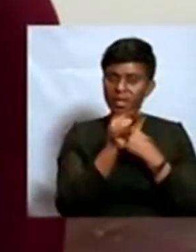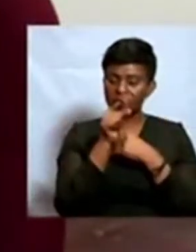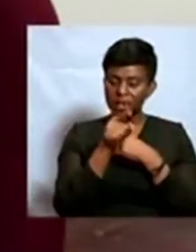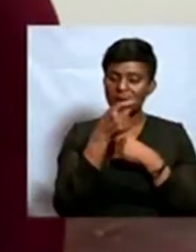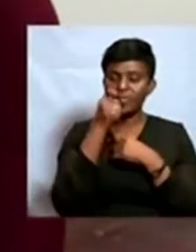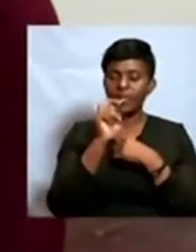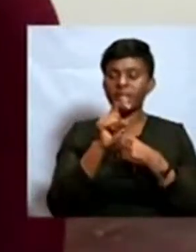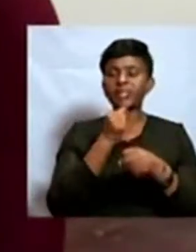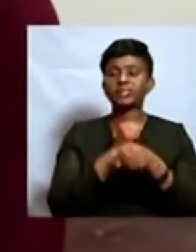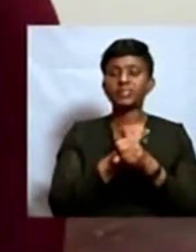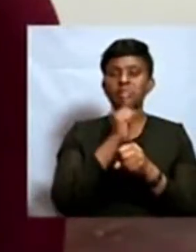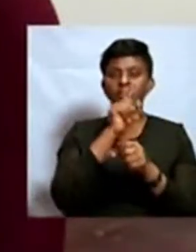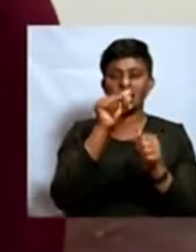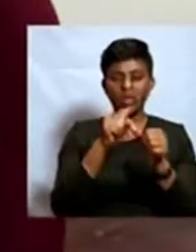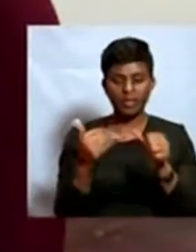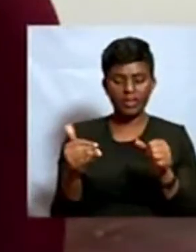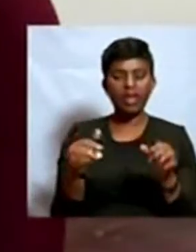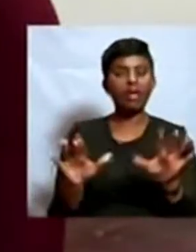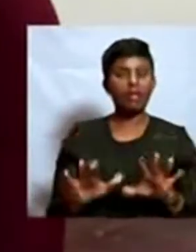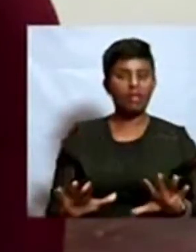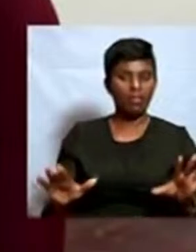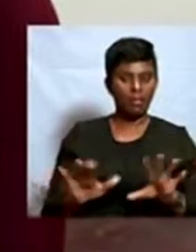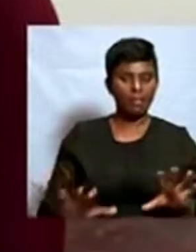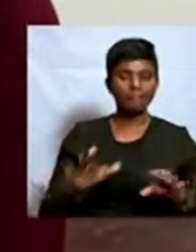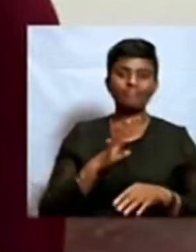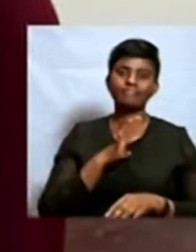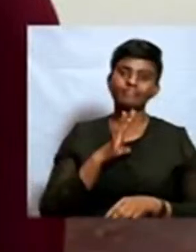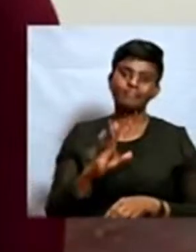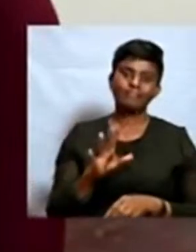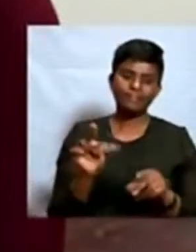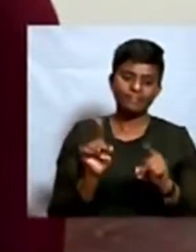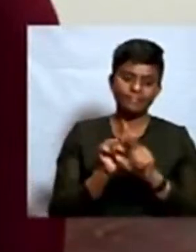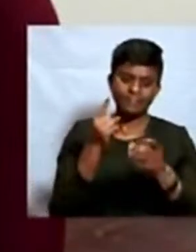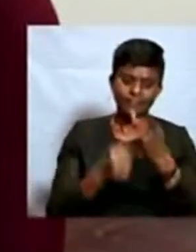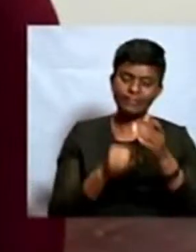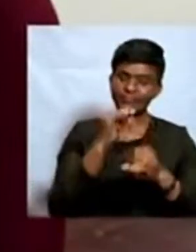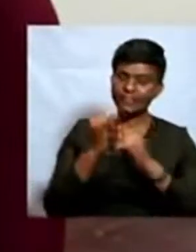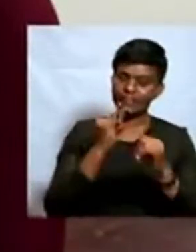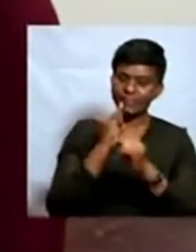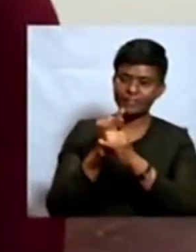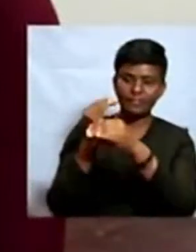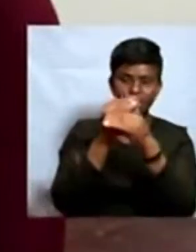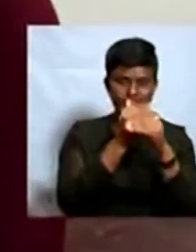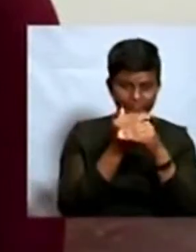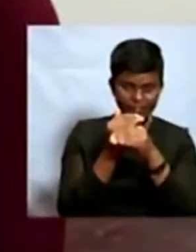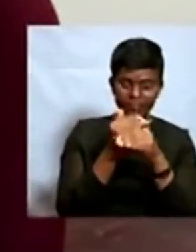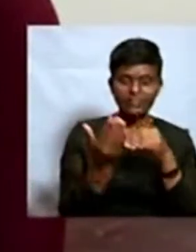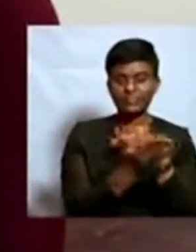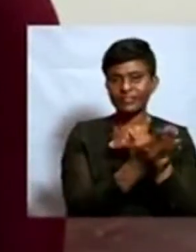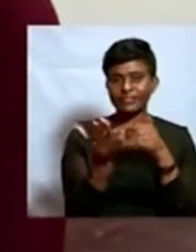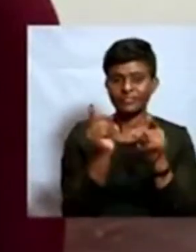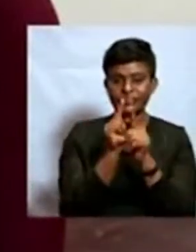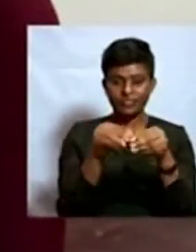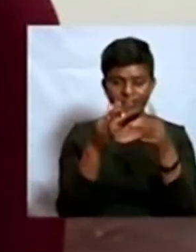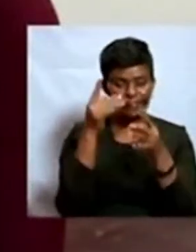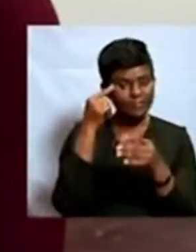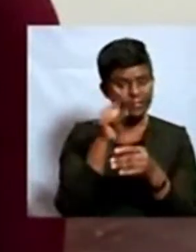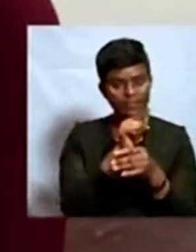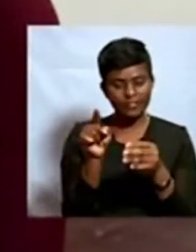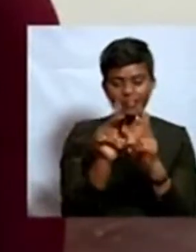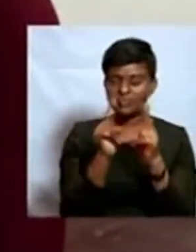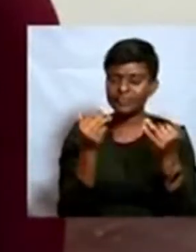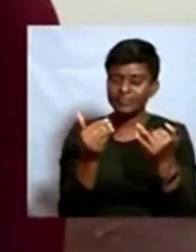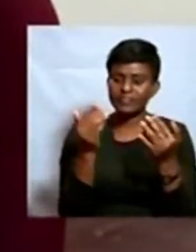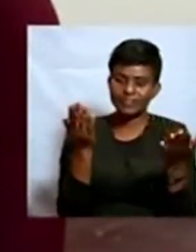ensure that everything is aligned to what the international standards are providing for.